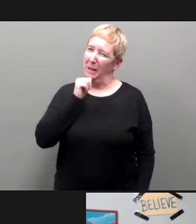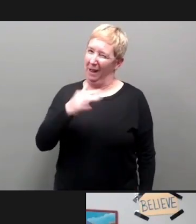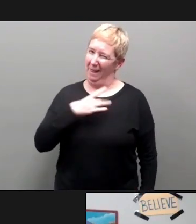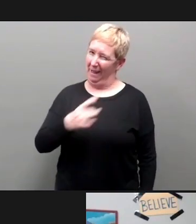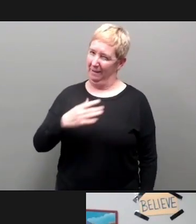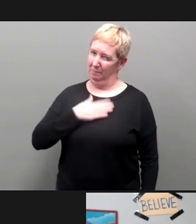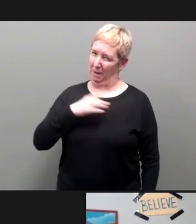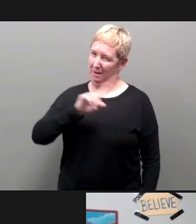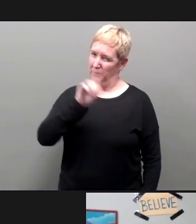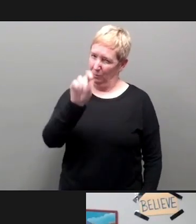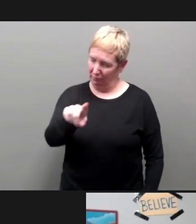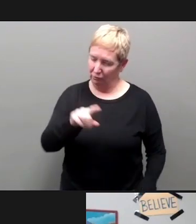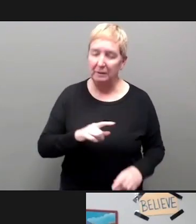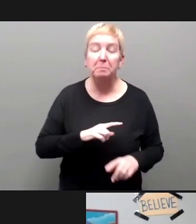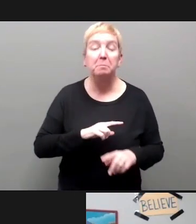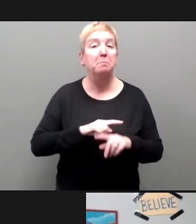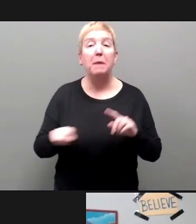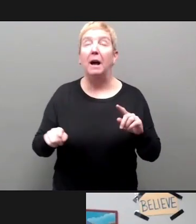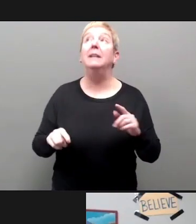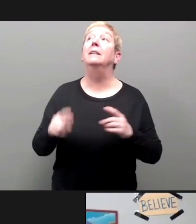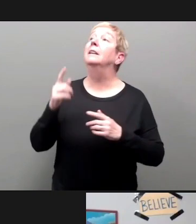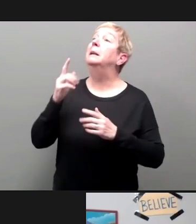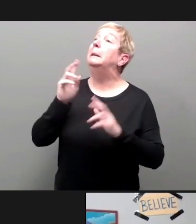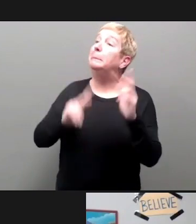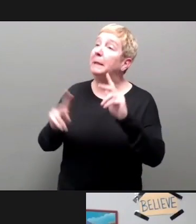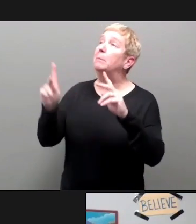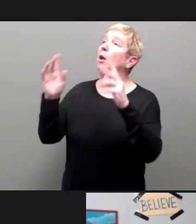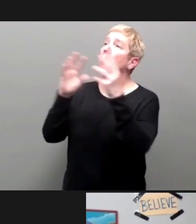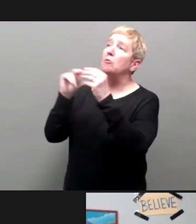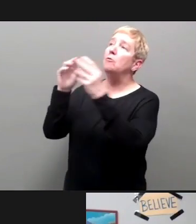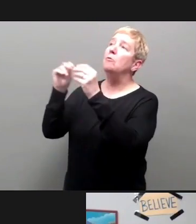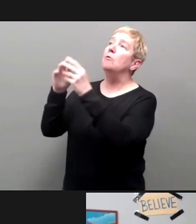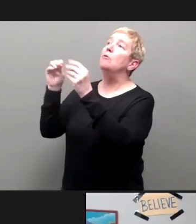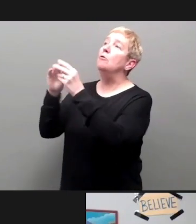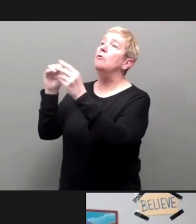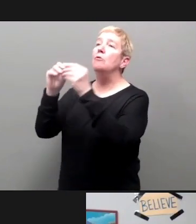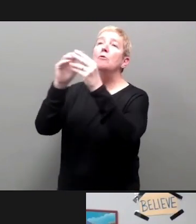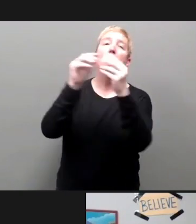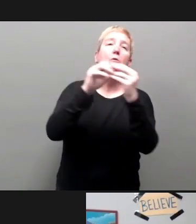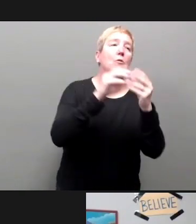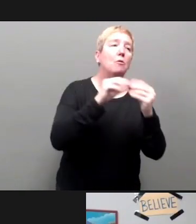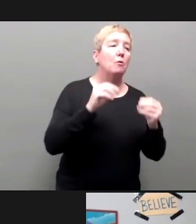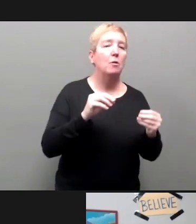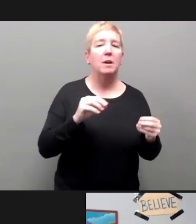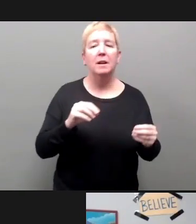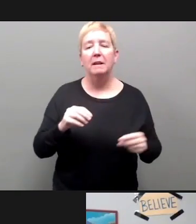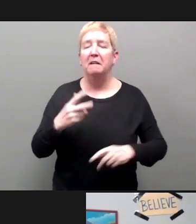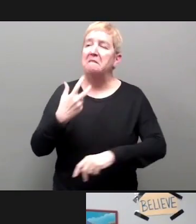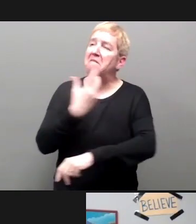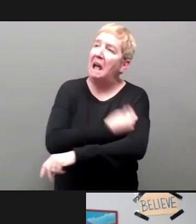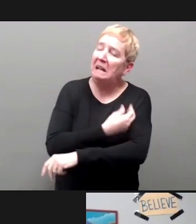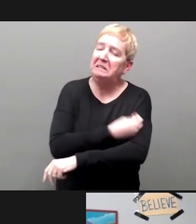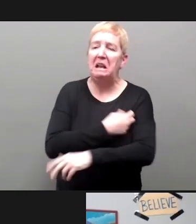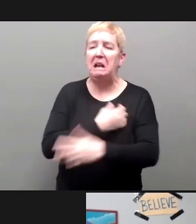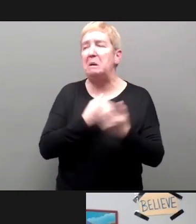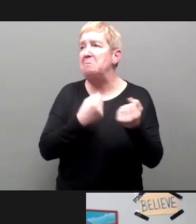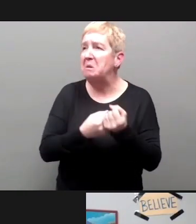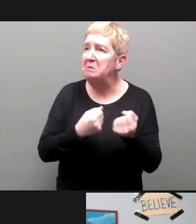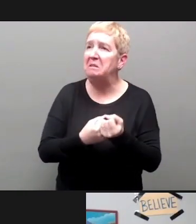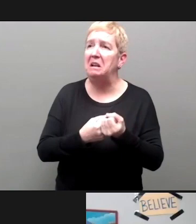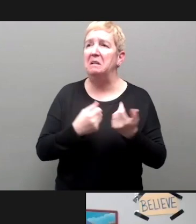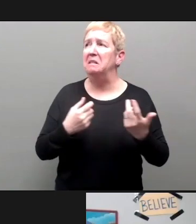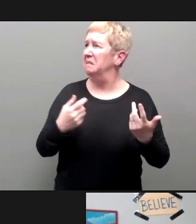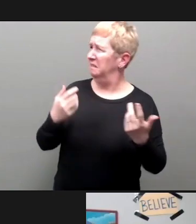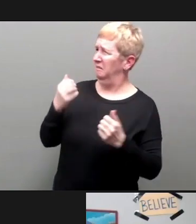number one thing I've heard from people, a lot of people have said to me in the last week is, look, I'm vaccinated, I'm boosted, everyone I know has